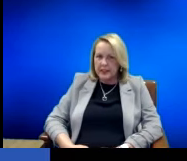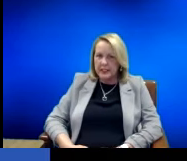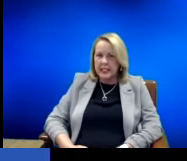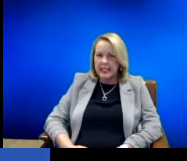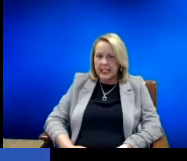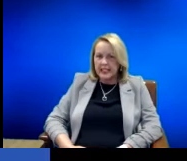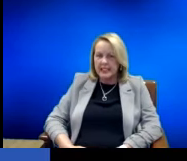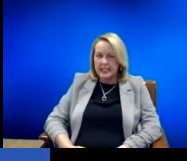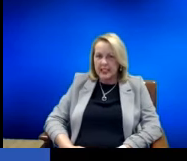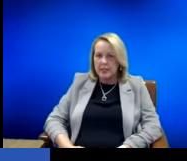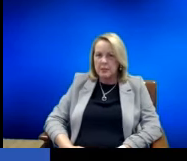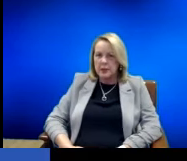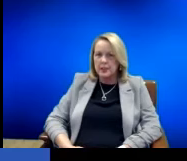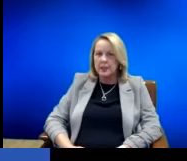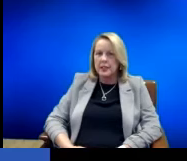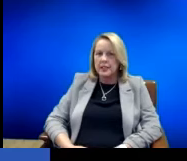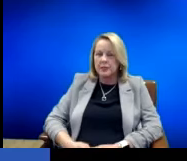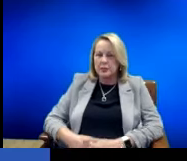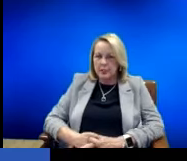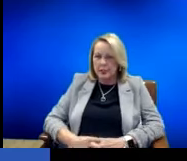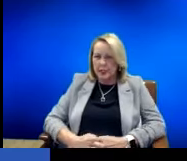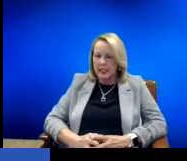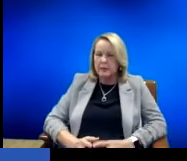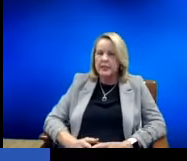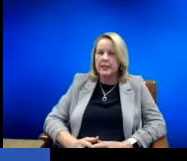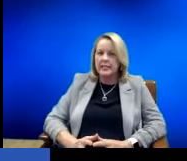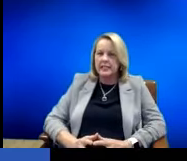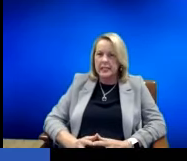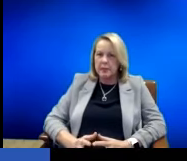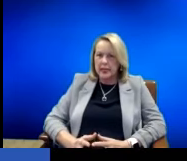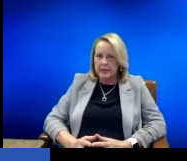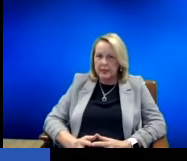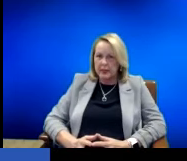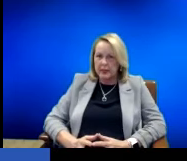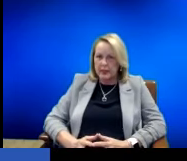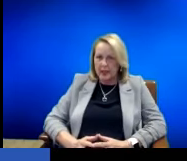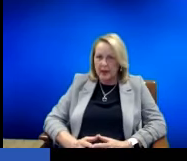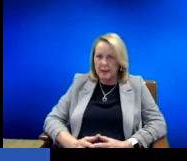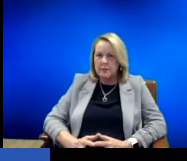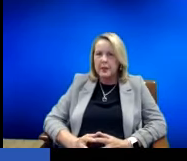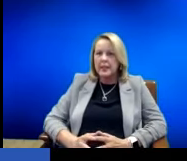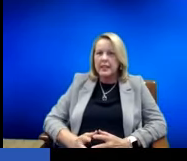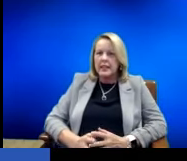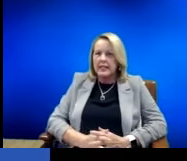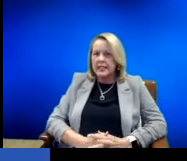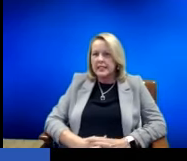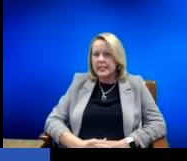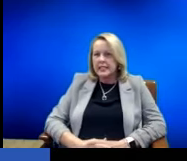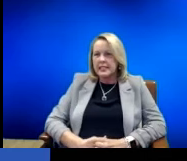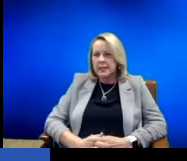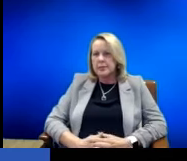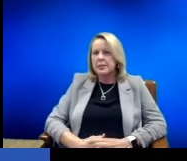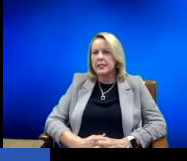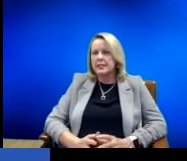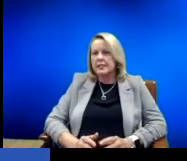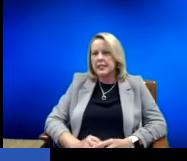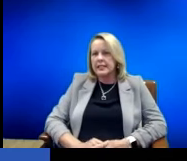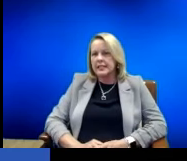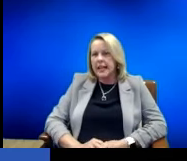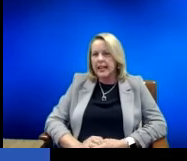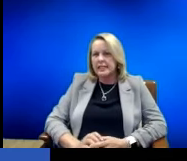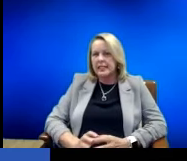a $15,000 per year contribution limit that's set by the federal law, unless the